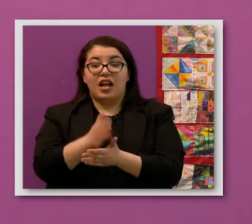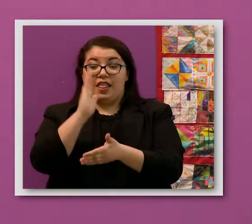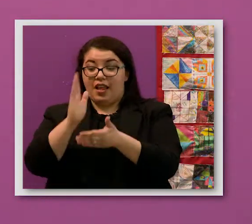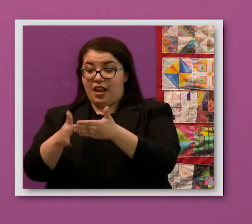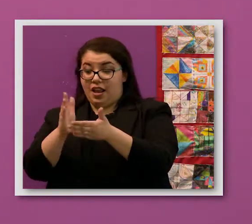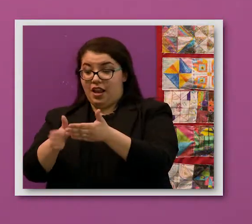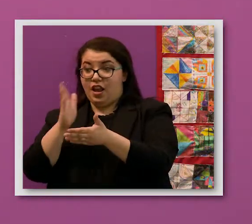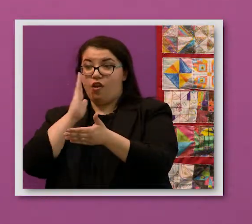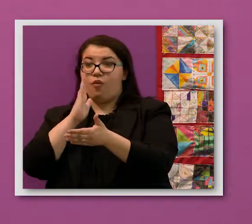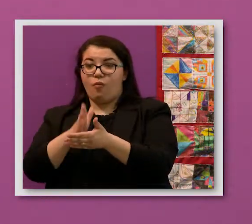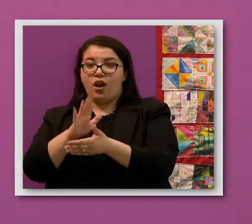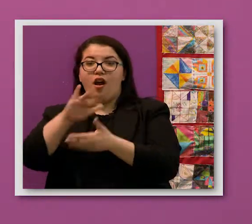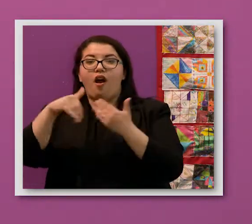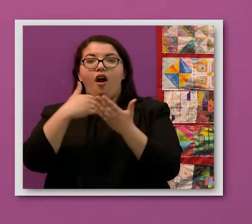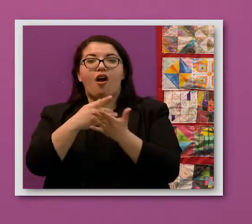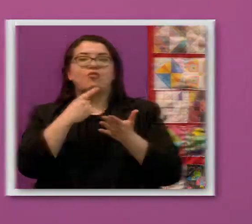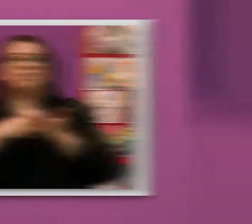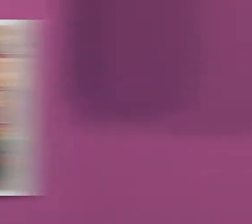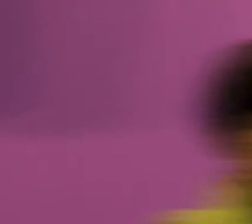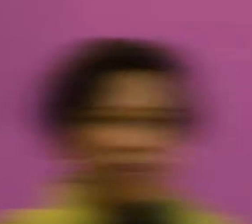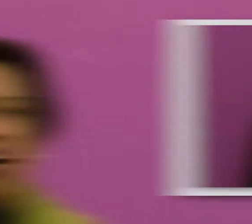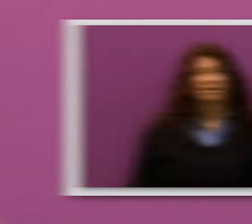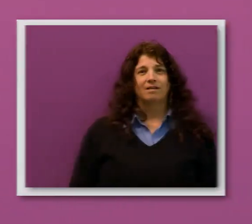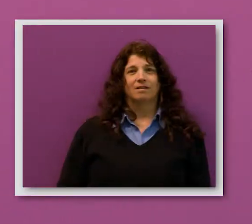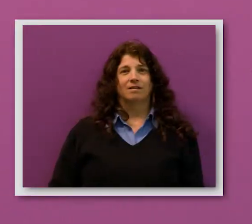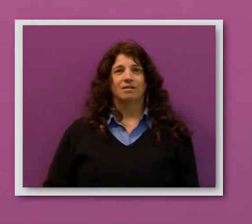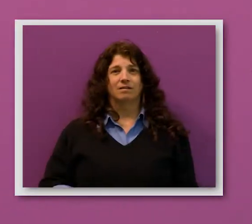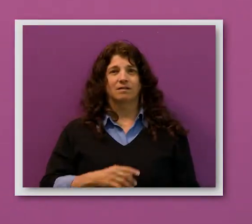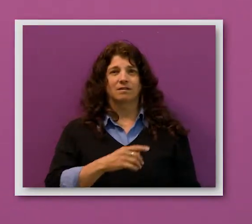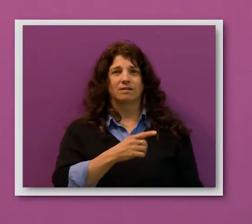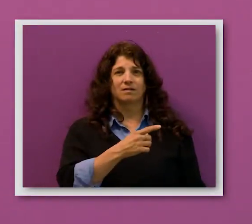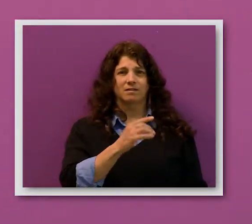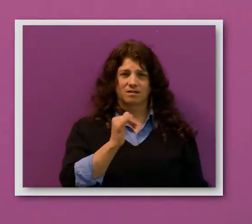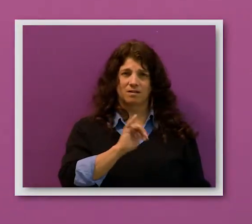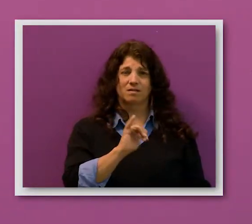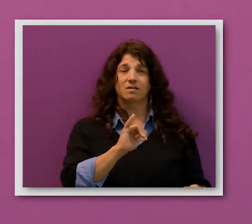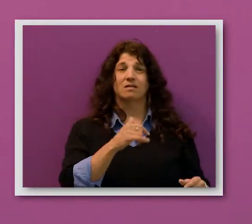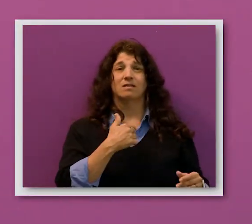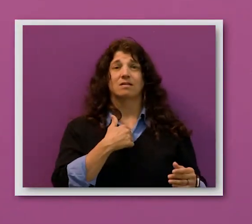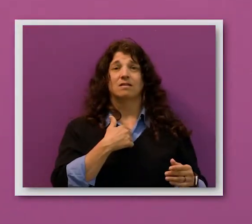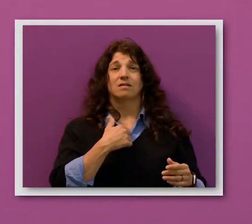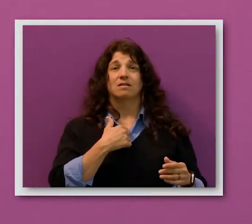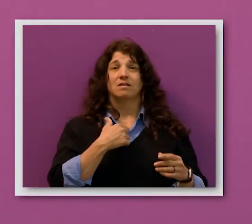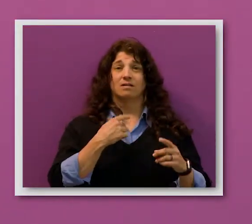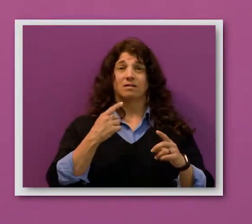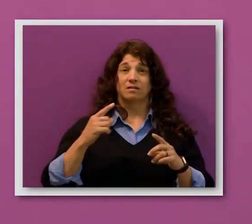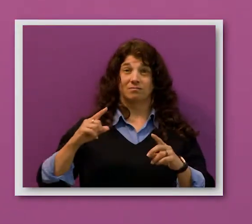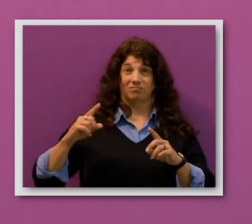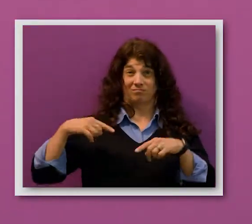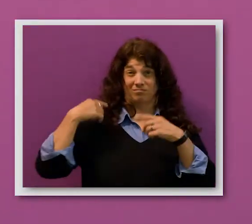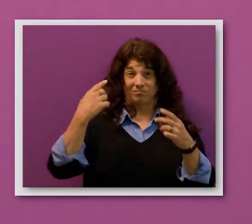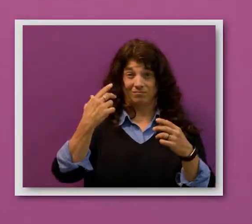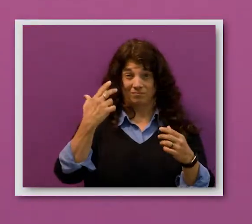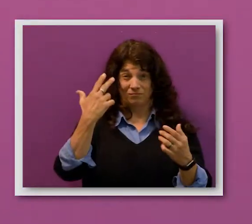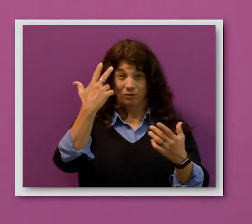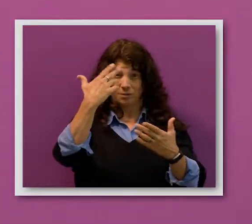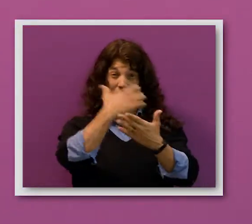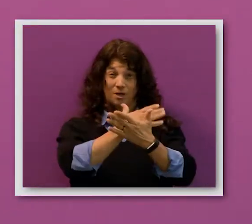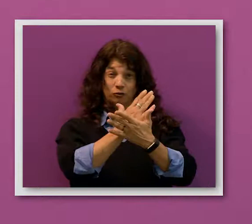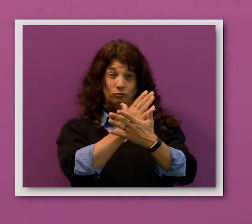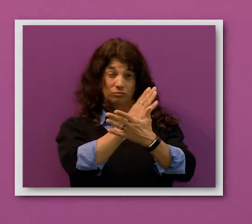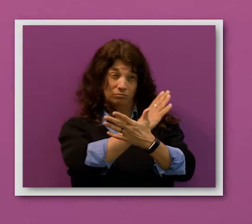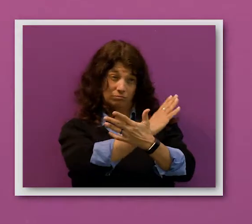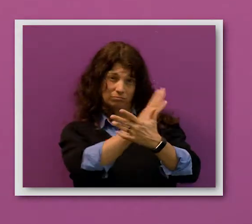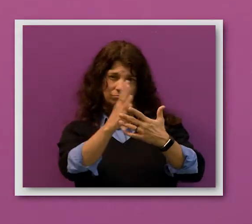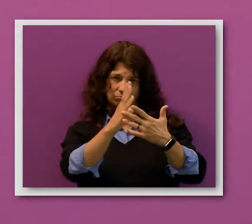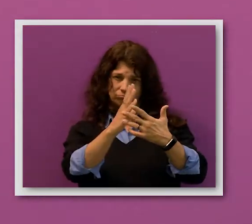end and talk about how we got there. Over the last 3 budgets, we have made significant commitments to